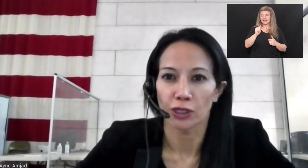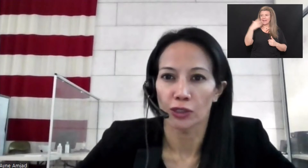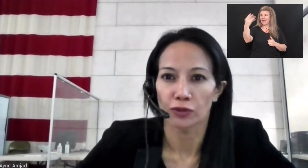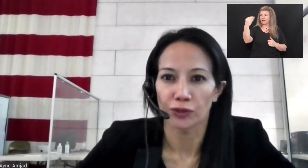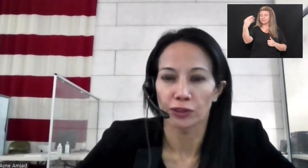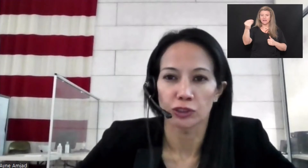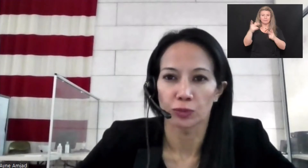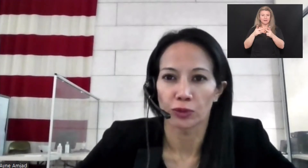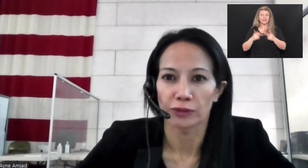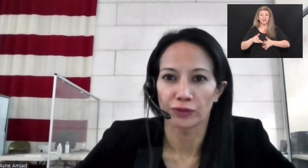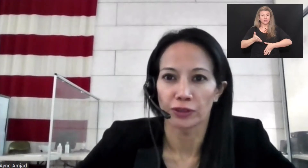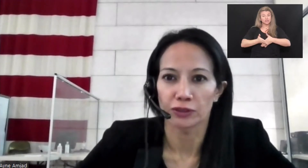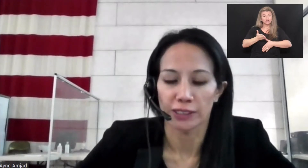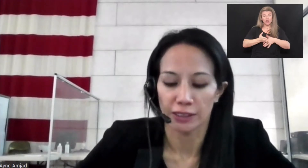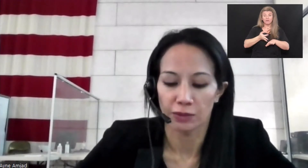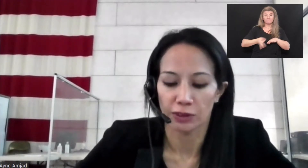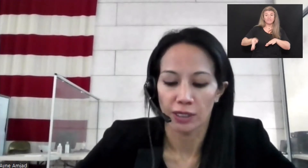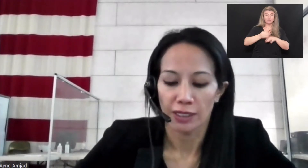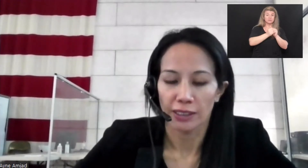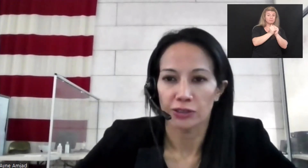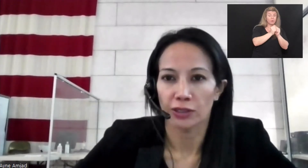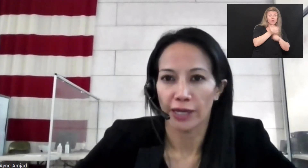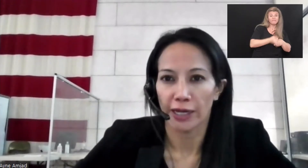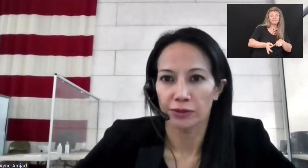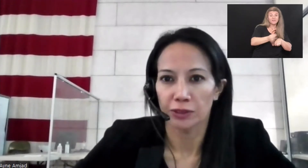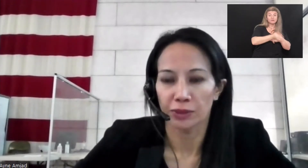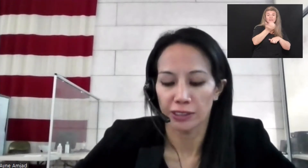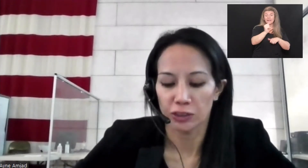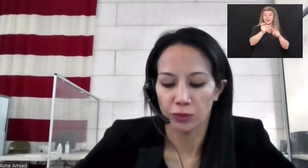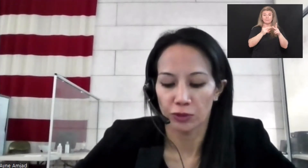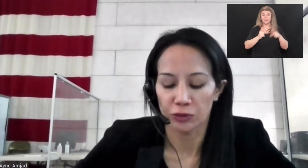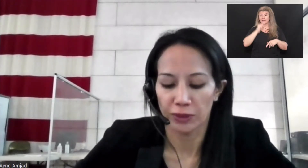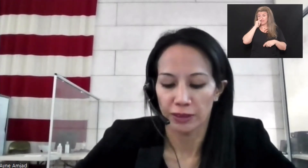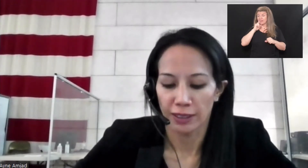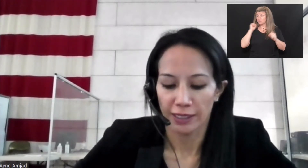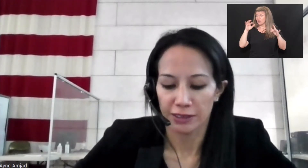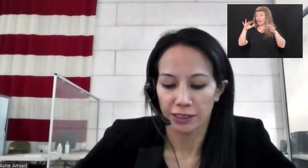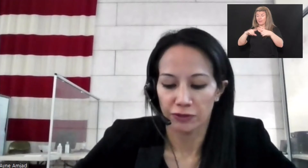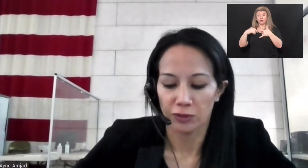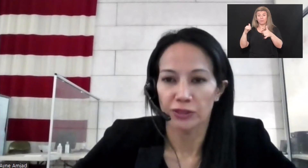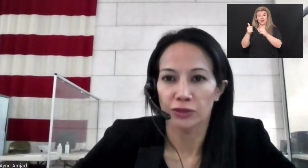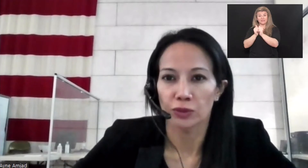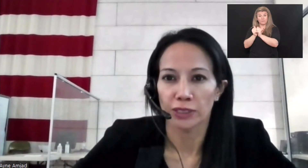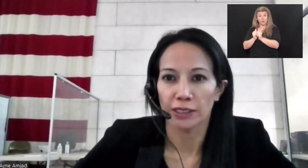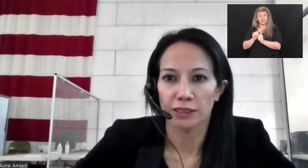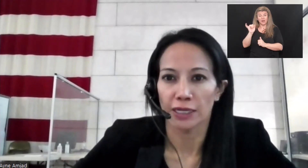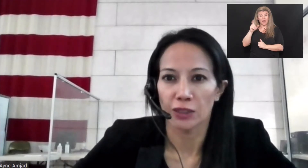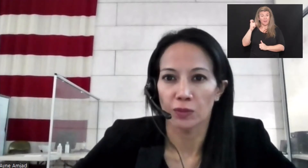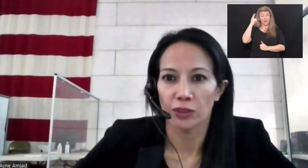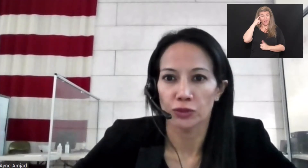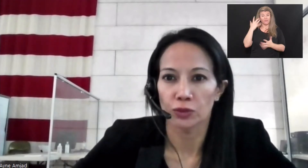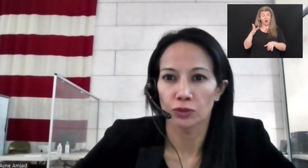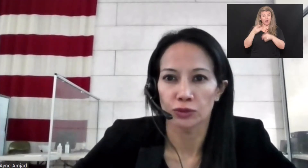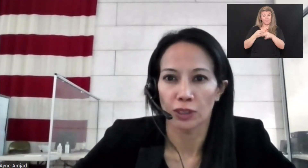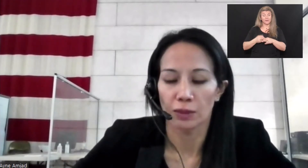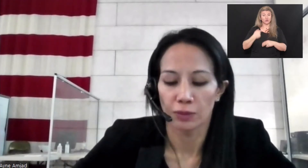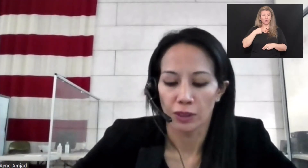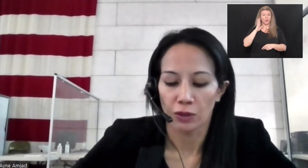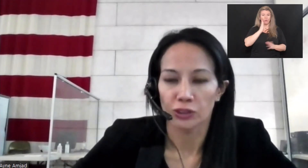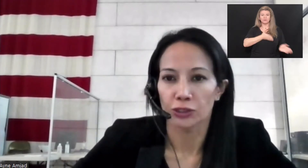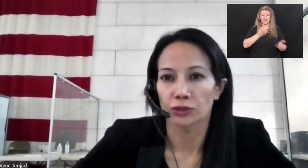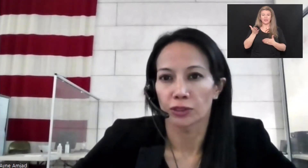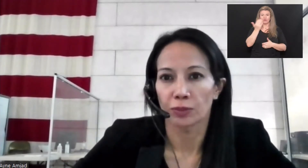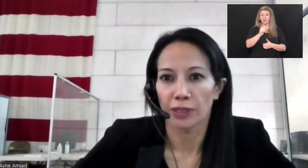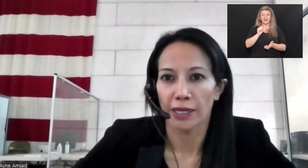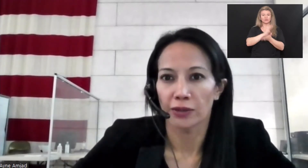you know, soccer fields, sporting fields, anything where kids are gathering to play sports. But as the governor mentioned, we'll take it to anywhere schools